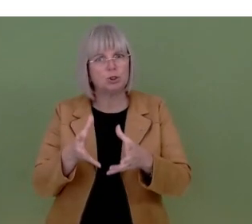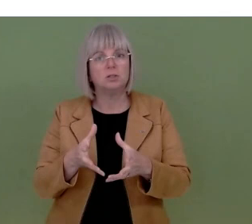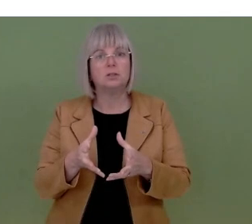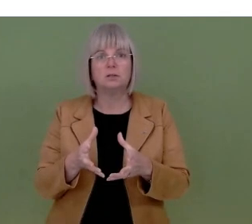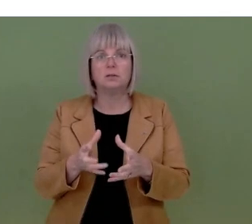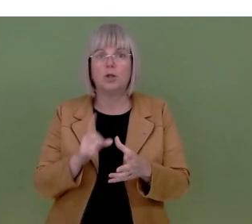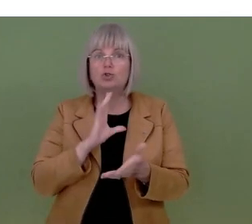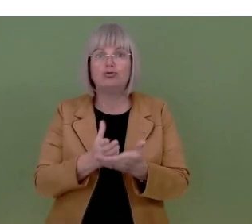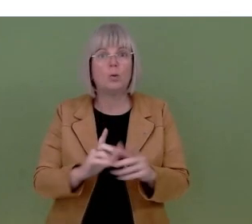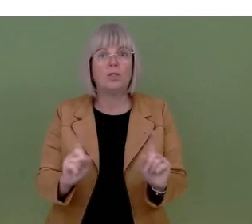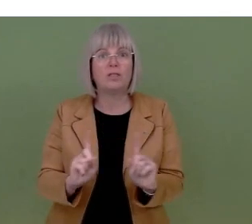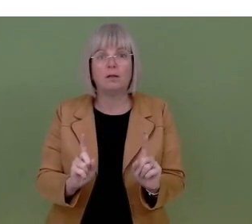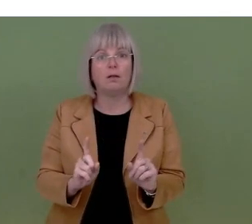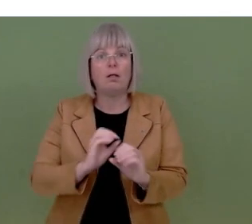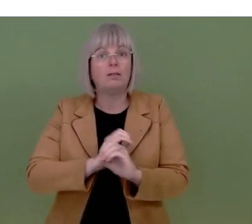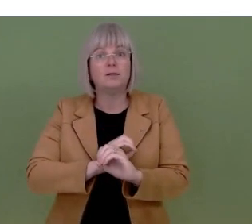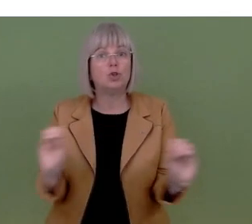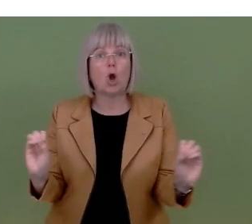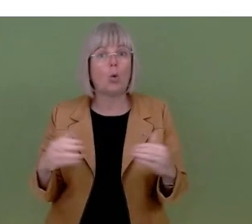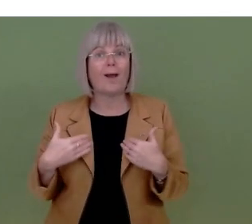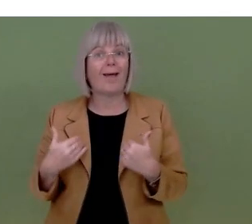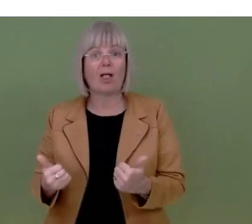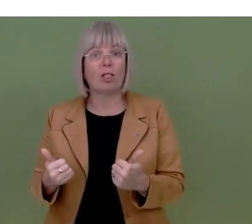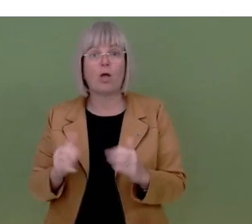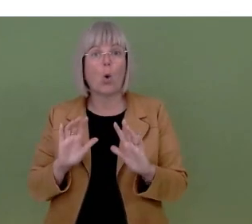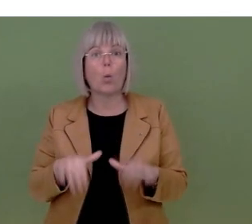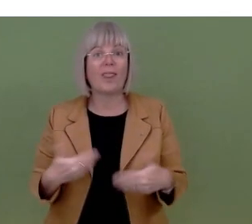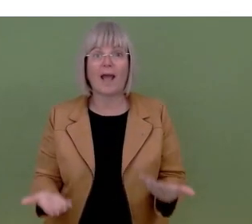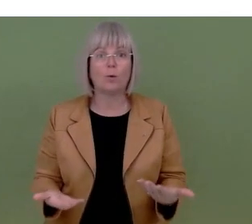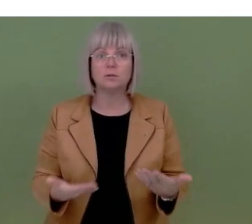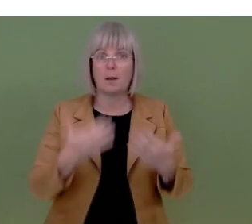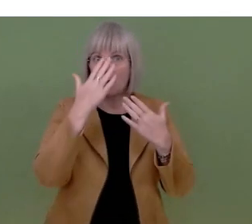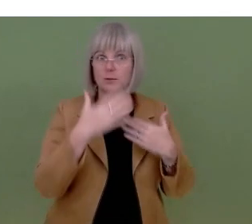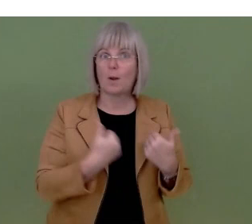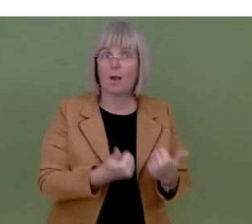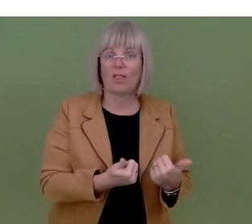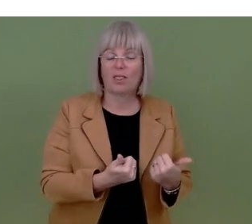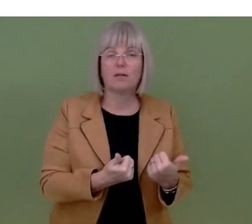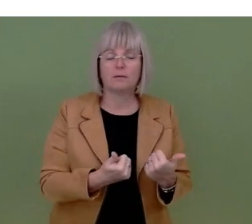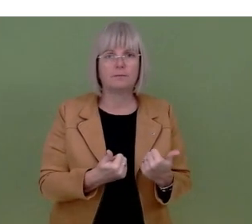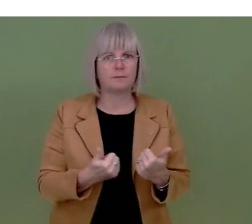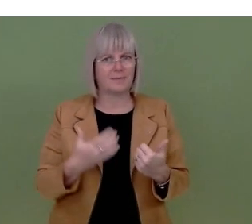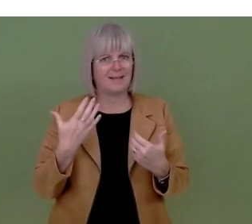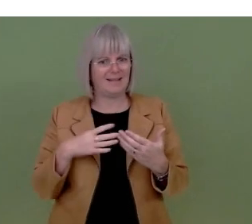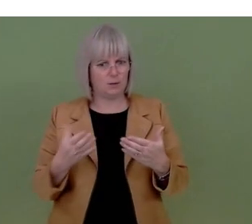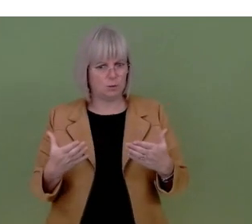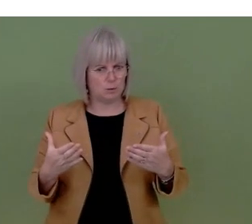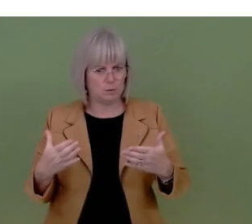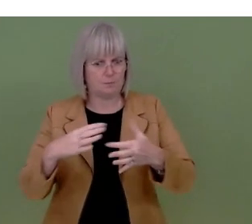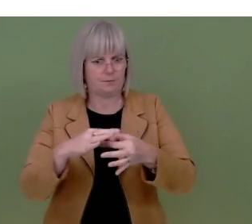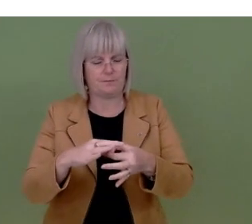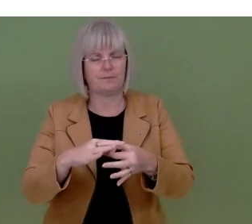health, and really tried to make a huge difference in that intersection between mental and physical